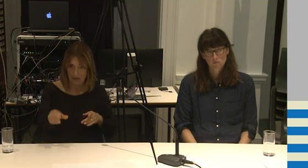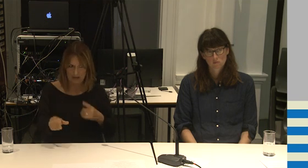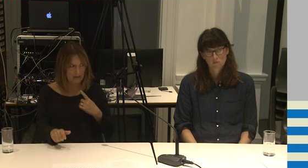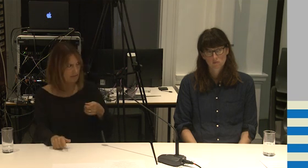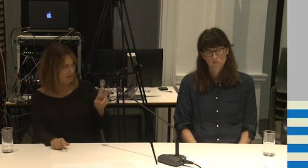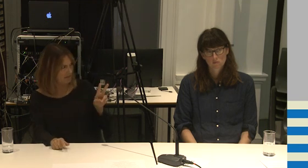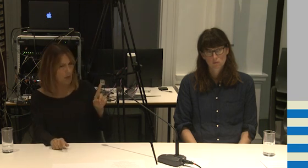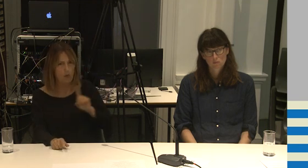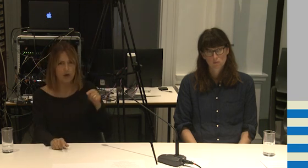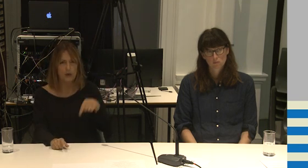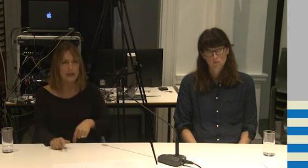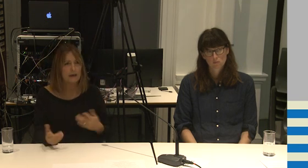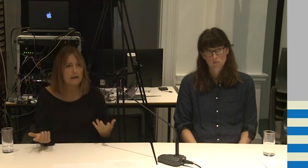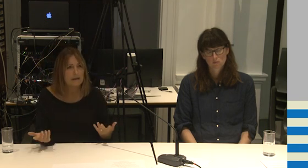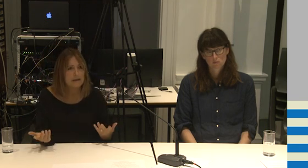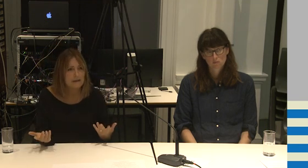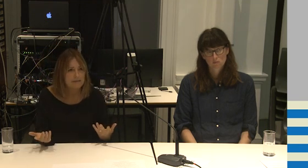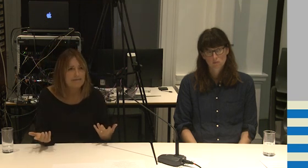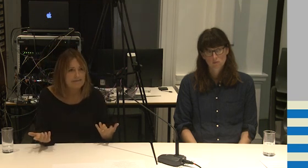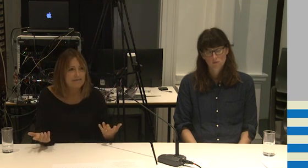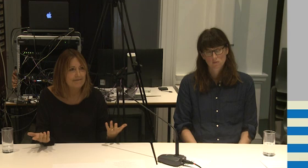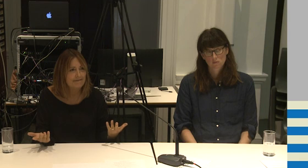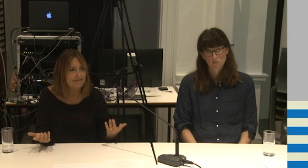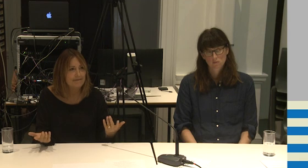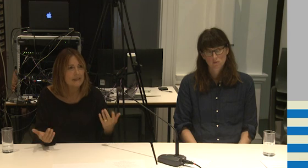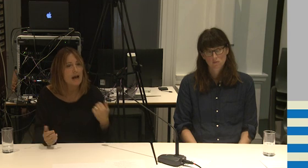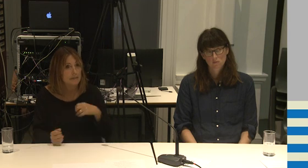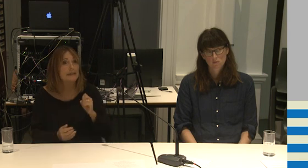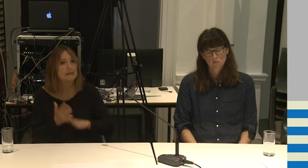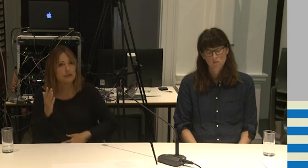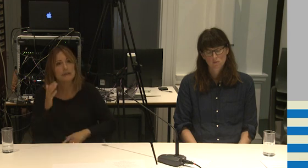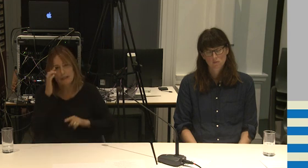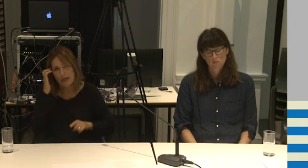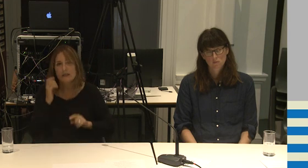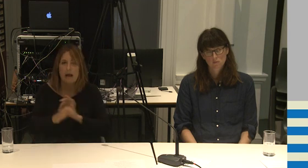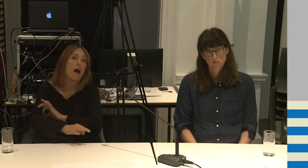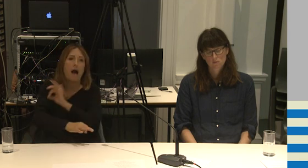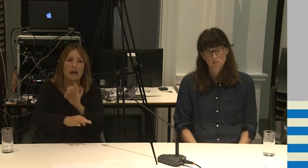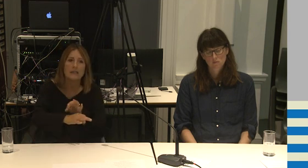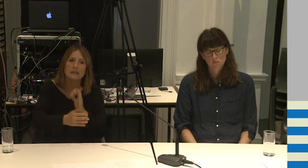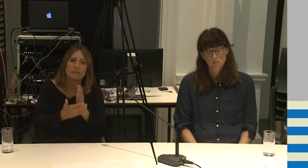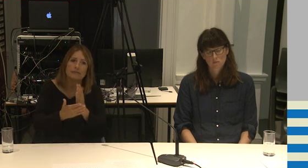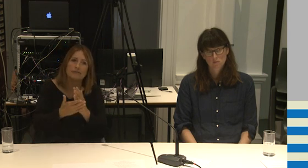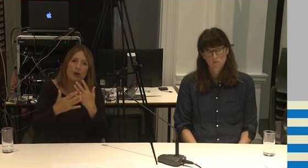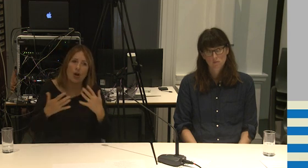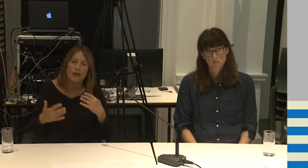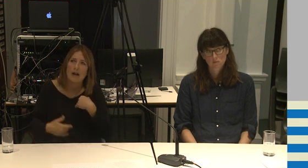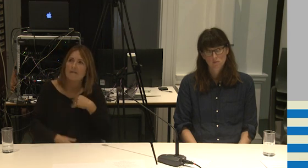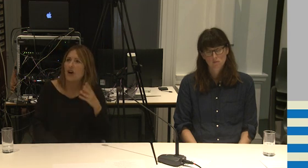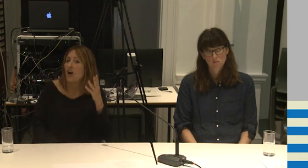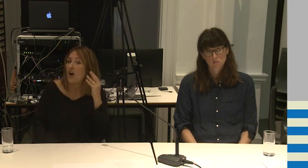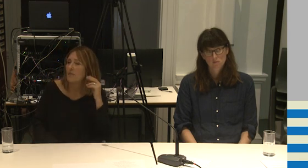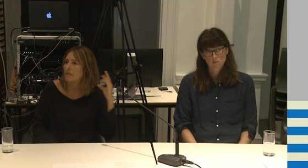why are you here? Like, I've unfortunately experienced that a bit in architecture. I've heard people say